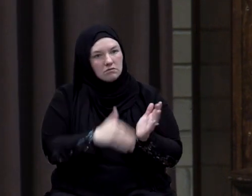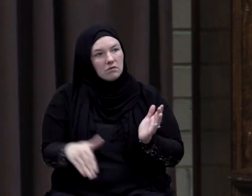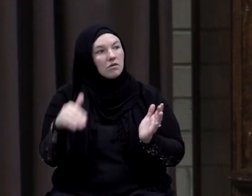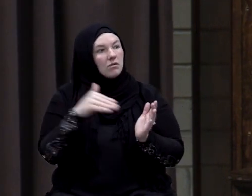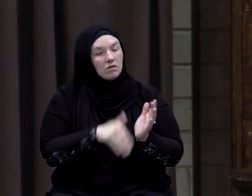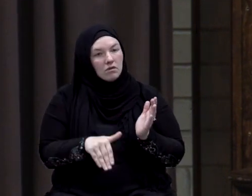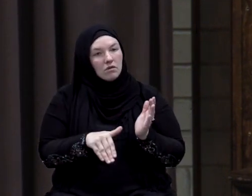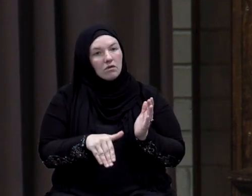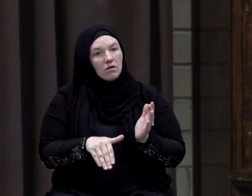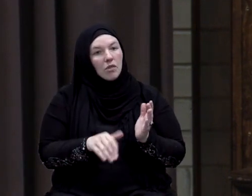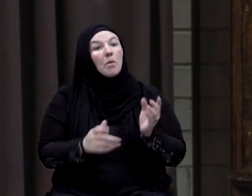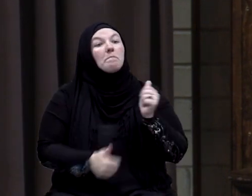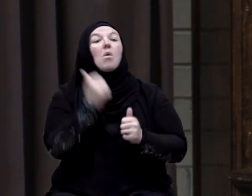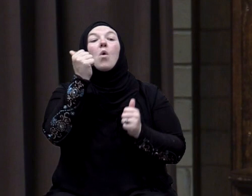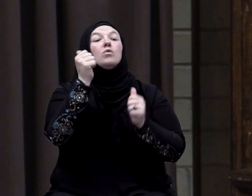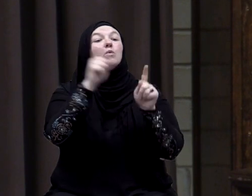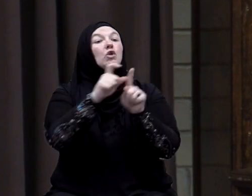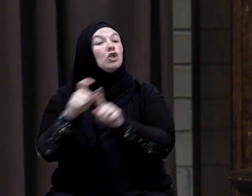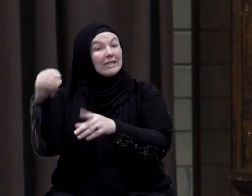is Allah.